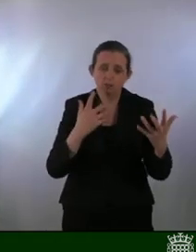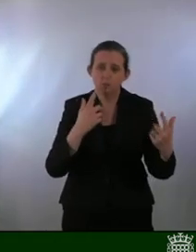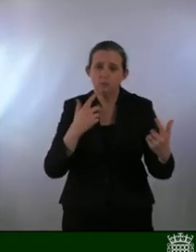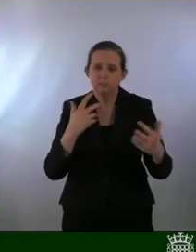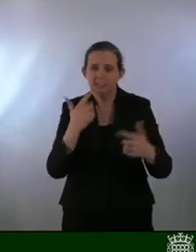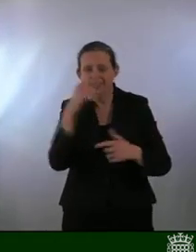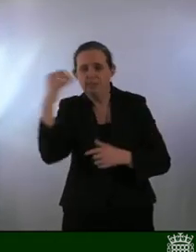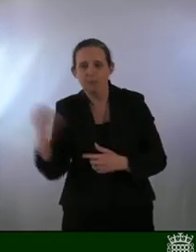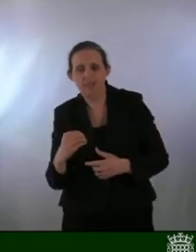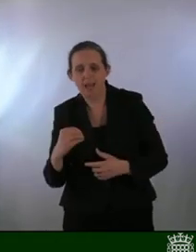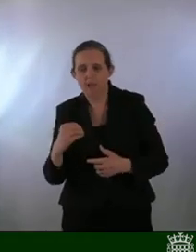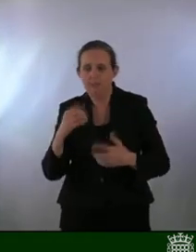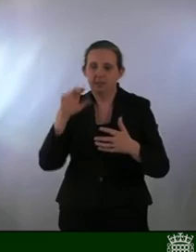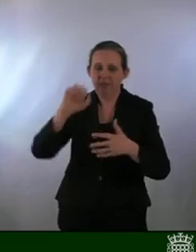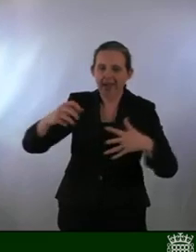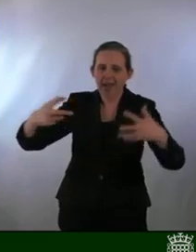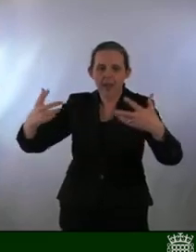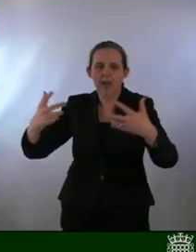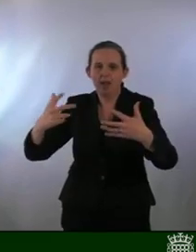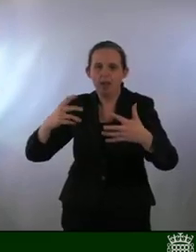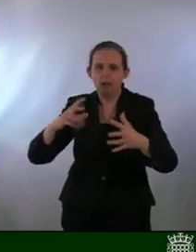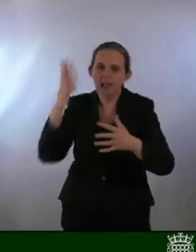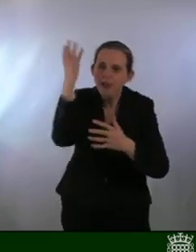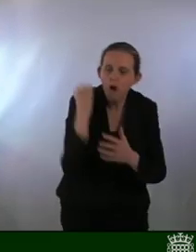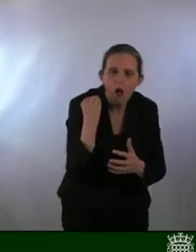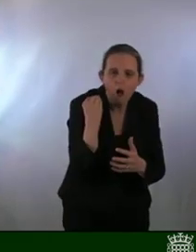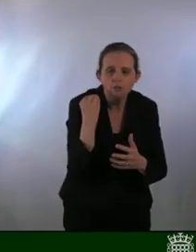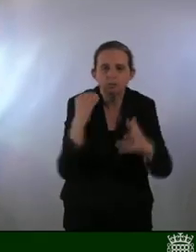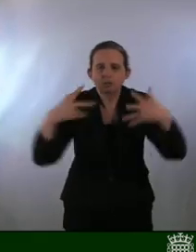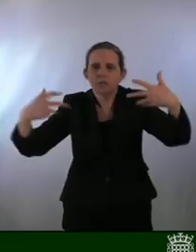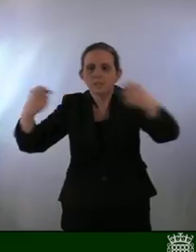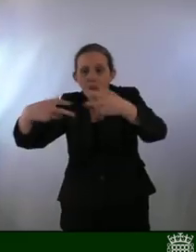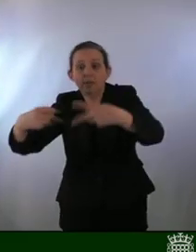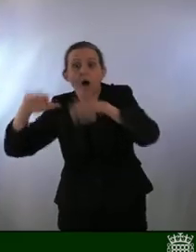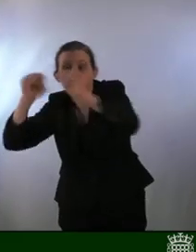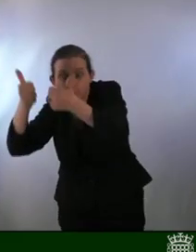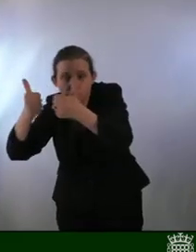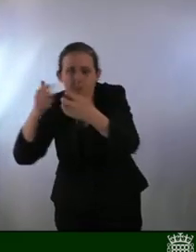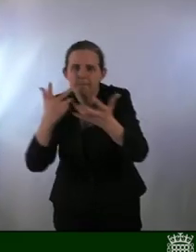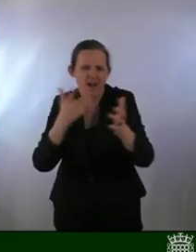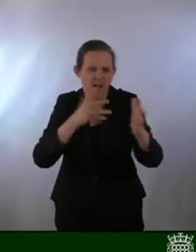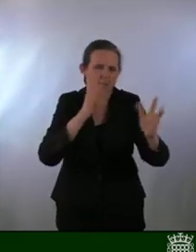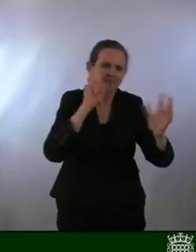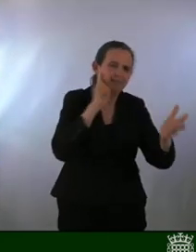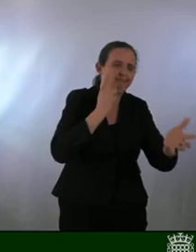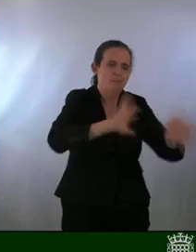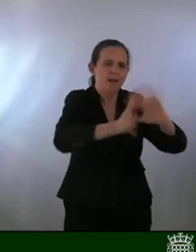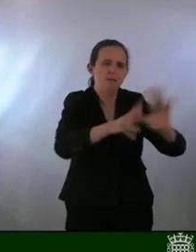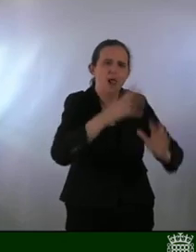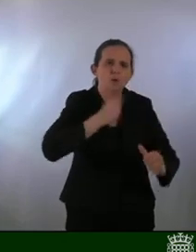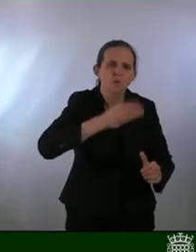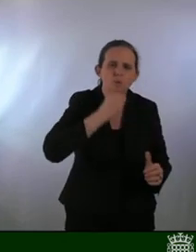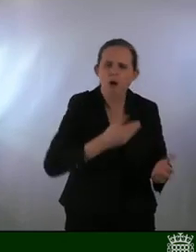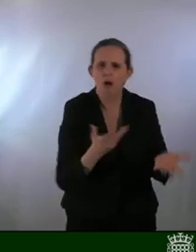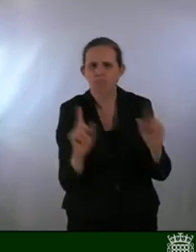subtitled. However, for those whose first language is British Sign Language, reading written English can be really difficult, and much of the public health